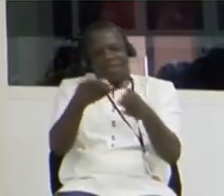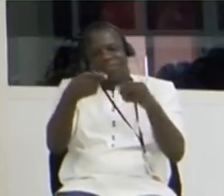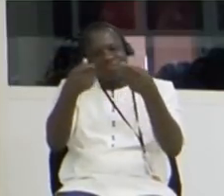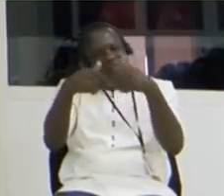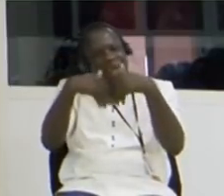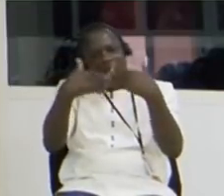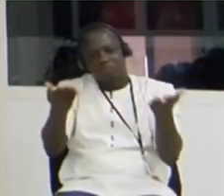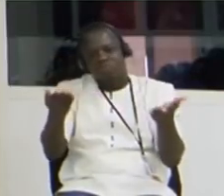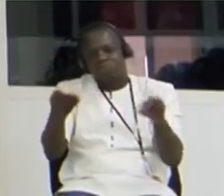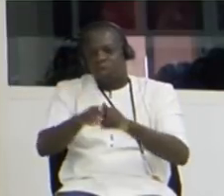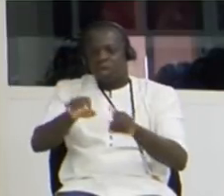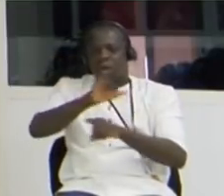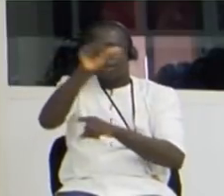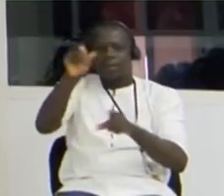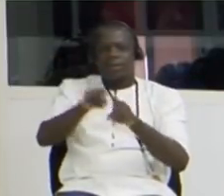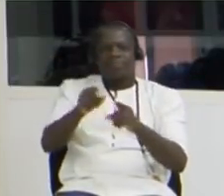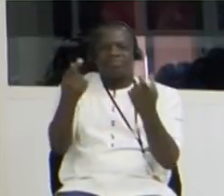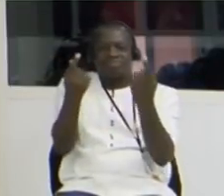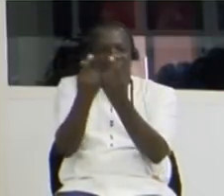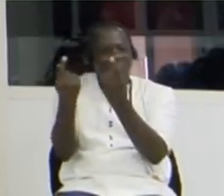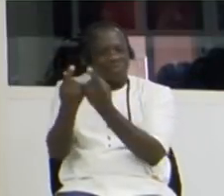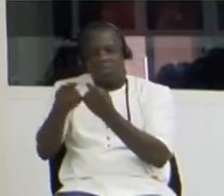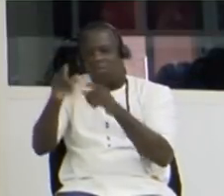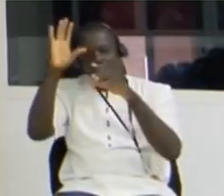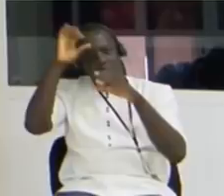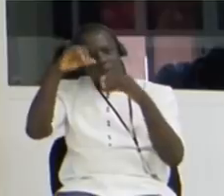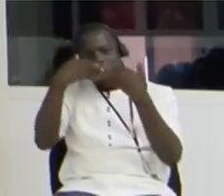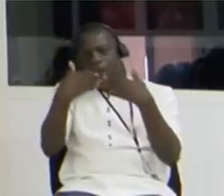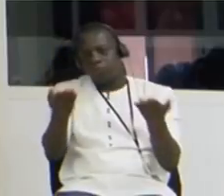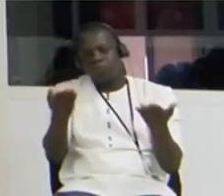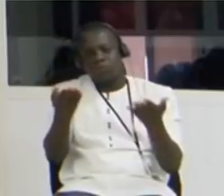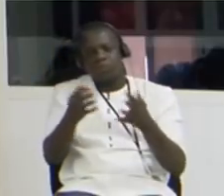capacity. So